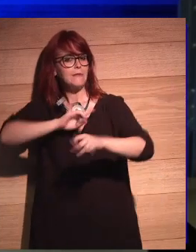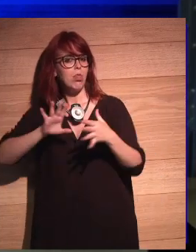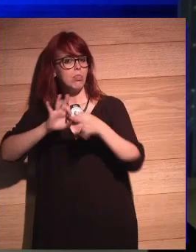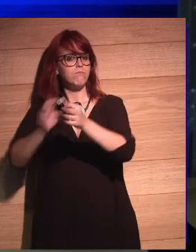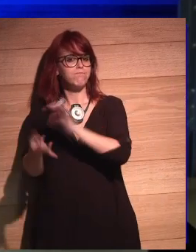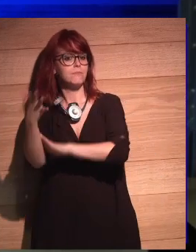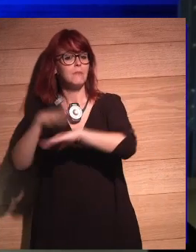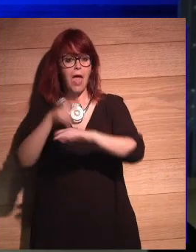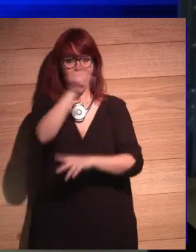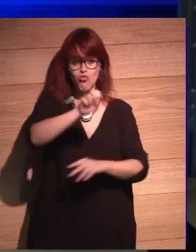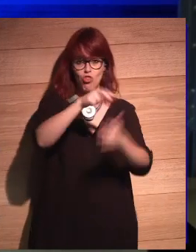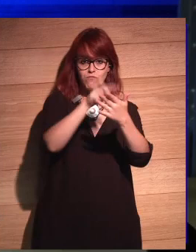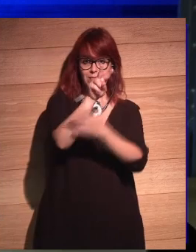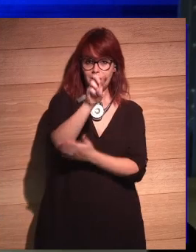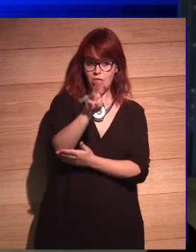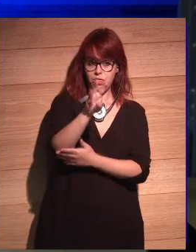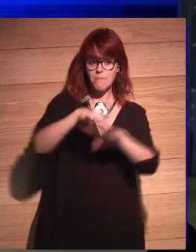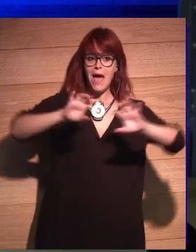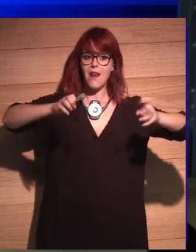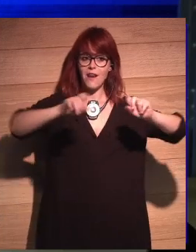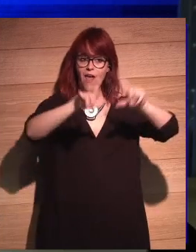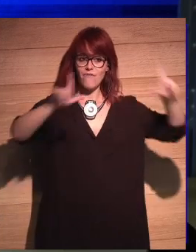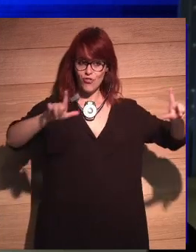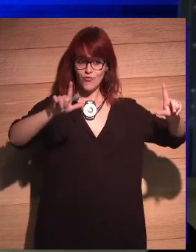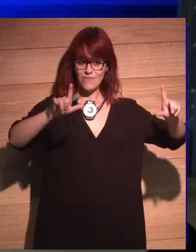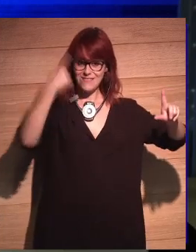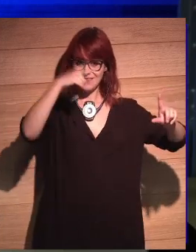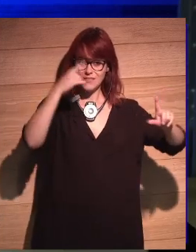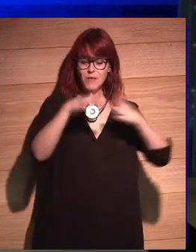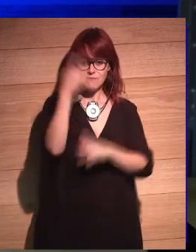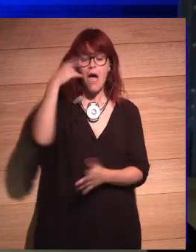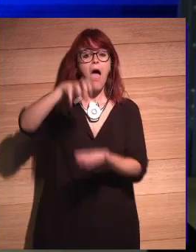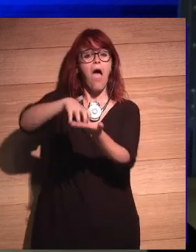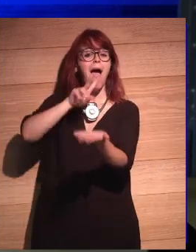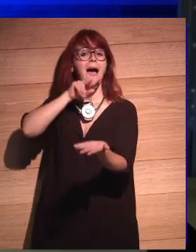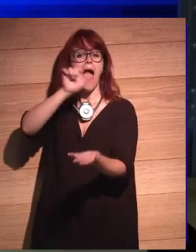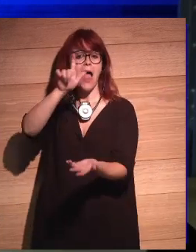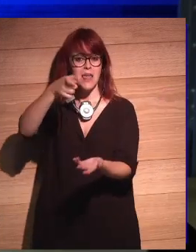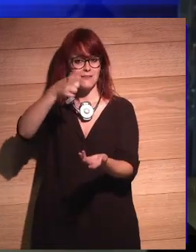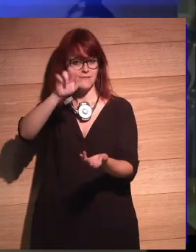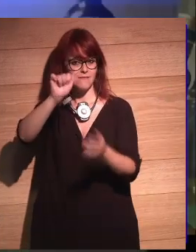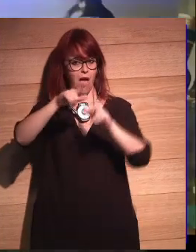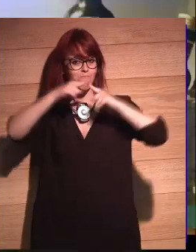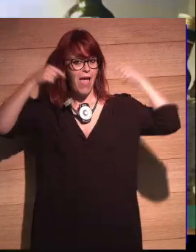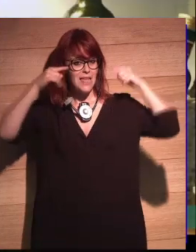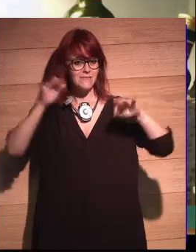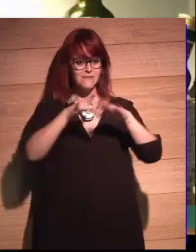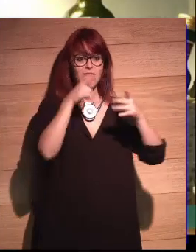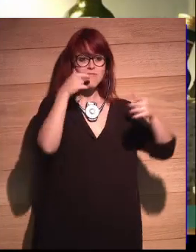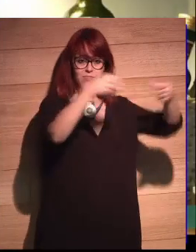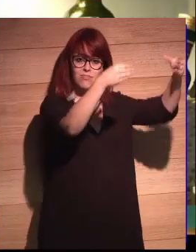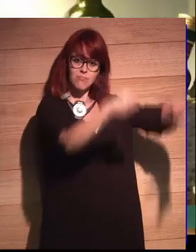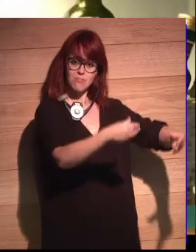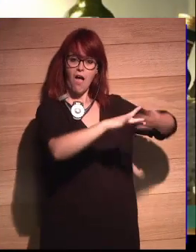2013 before, I think just around the same time as Alexa. And it's a physical radio. It plays back